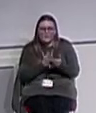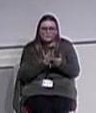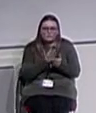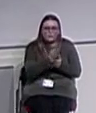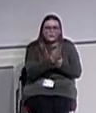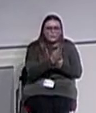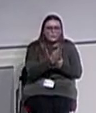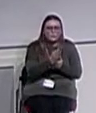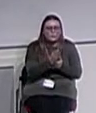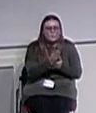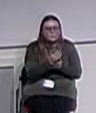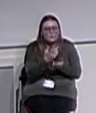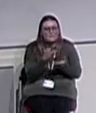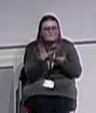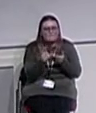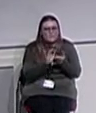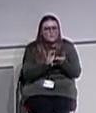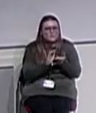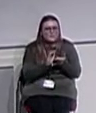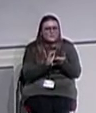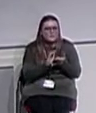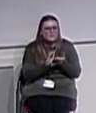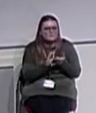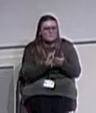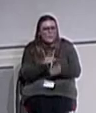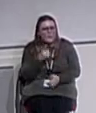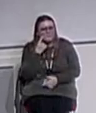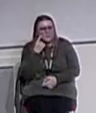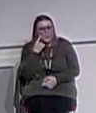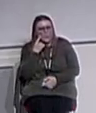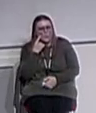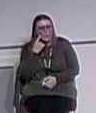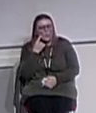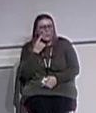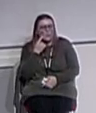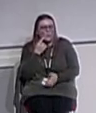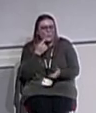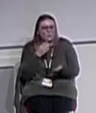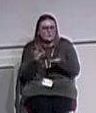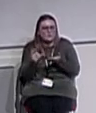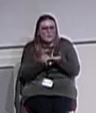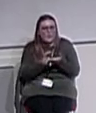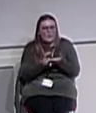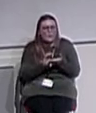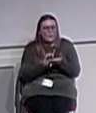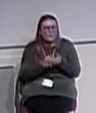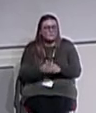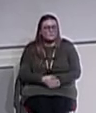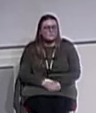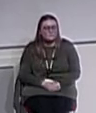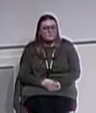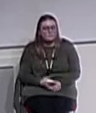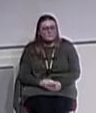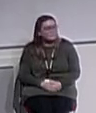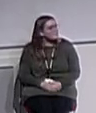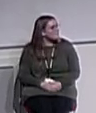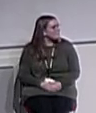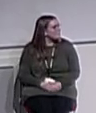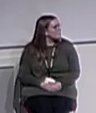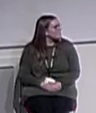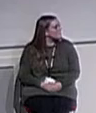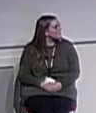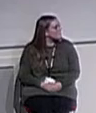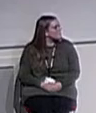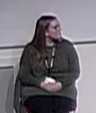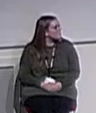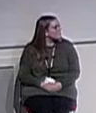funding implication, so you might want to look at the student loan company about how much that might cost people if they do it, but a lot of people do. Or